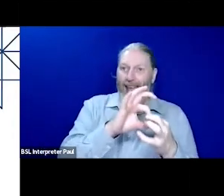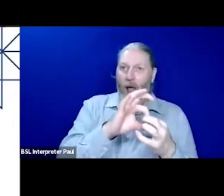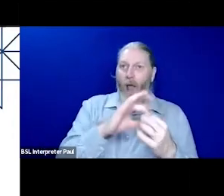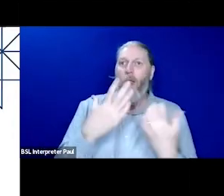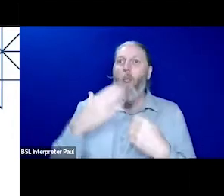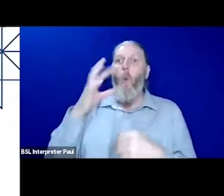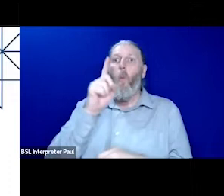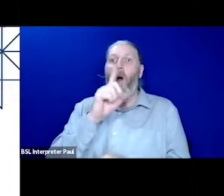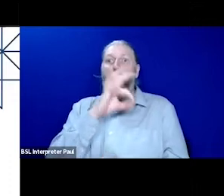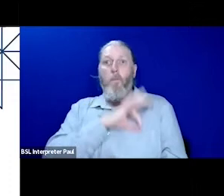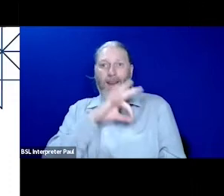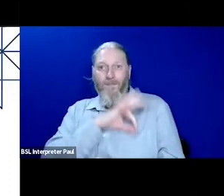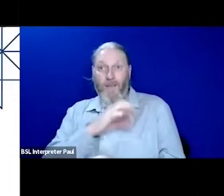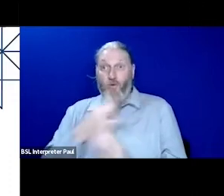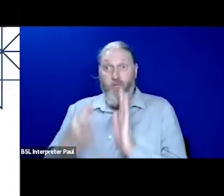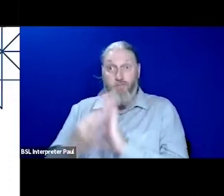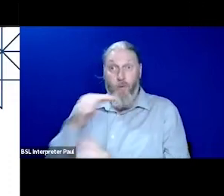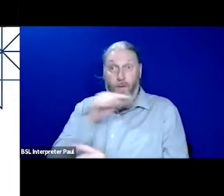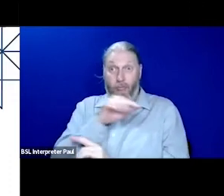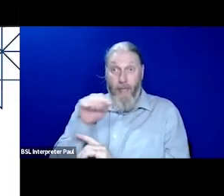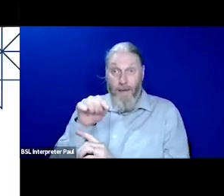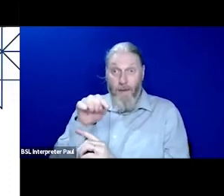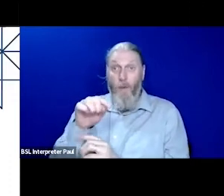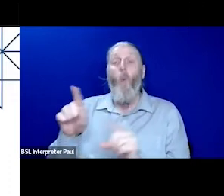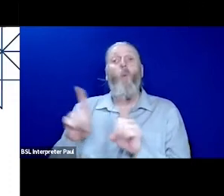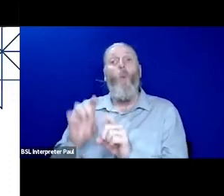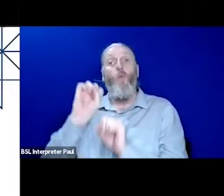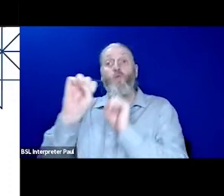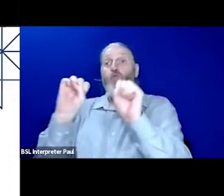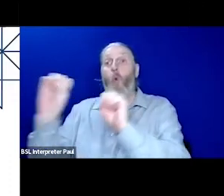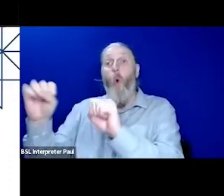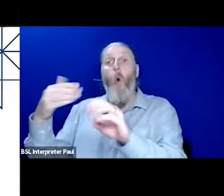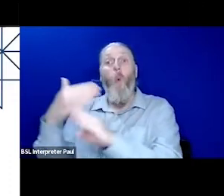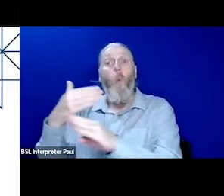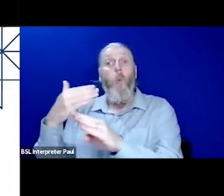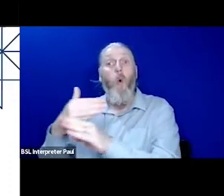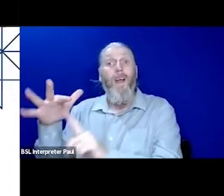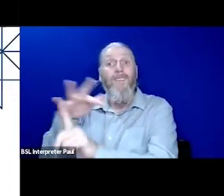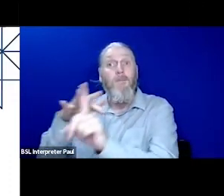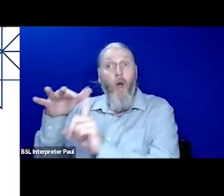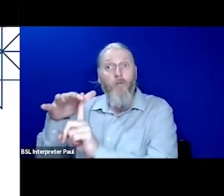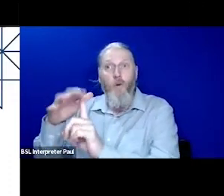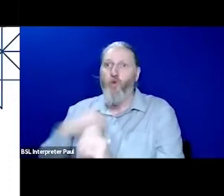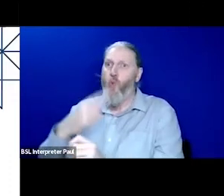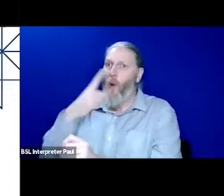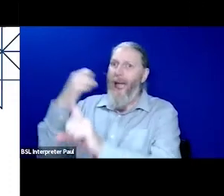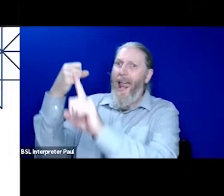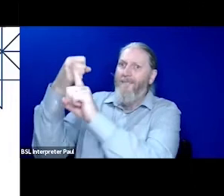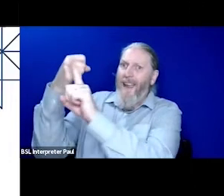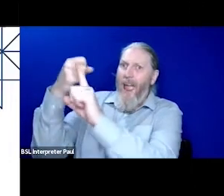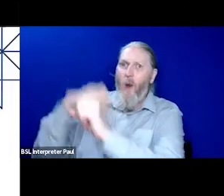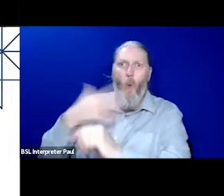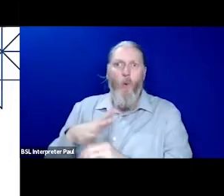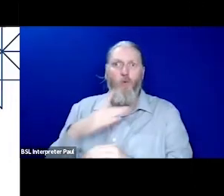advocate within the workplaces and systems for transformation and centering this sustainable